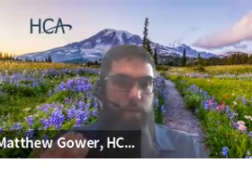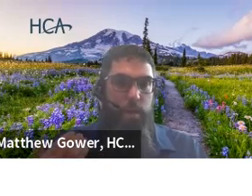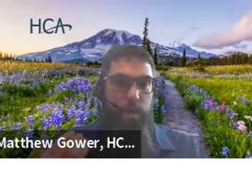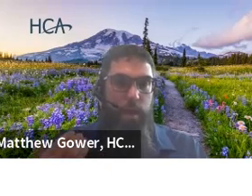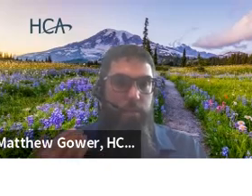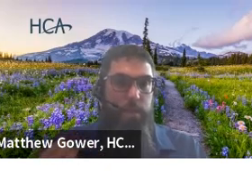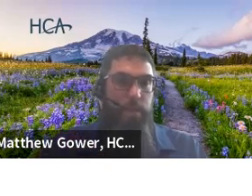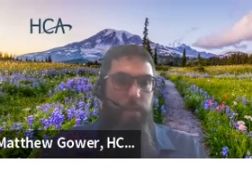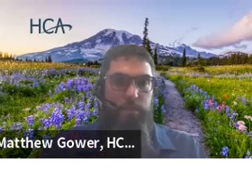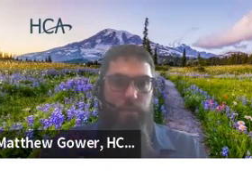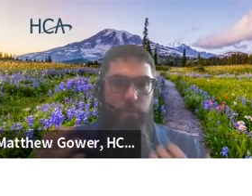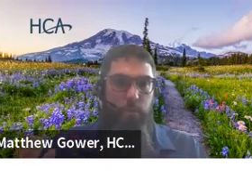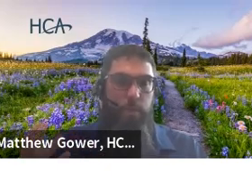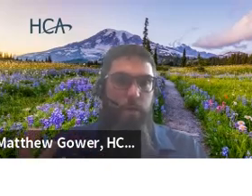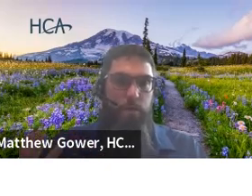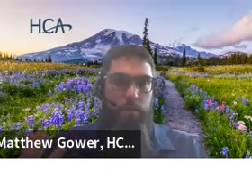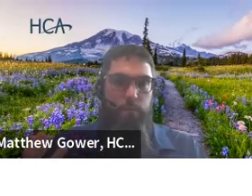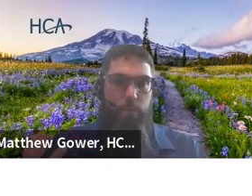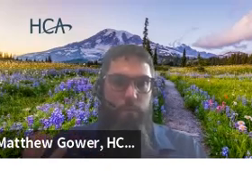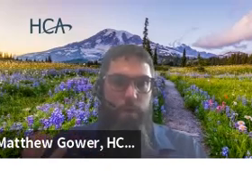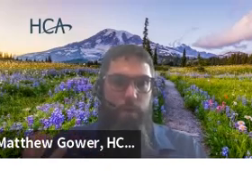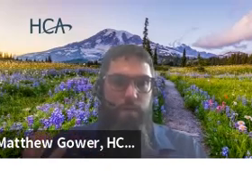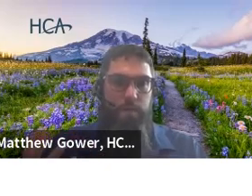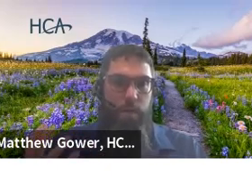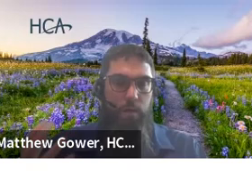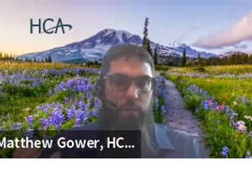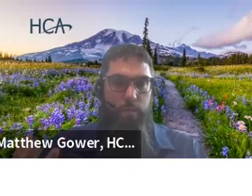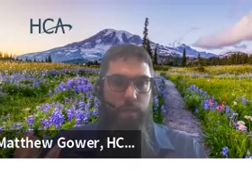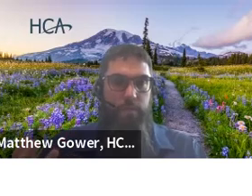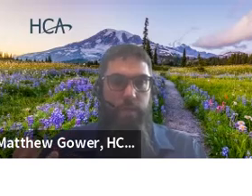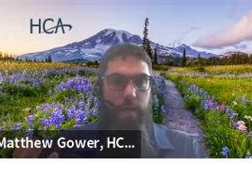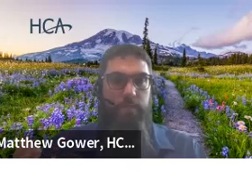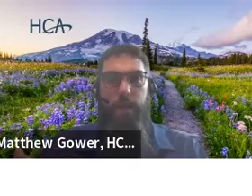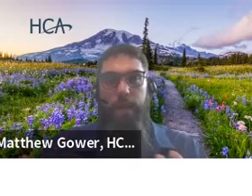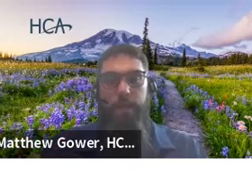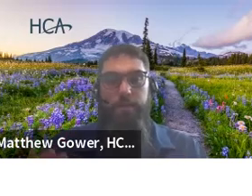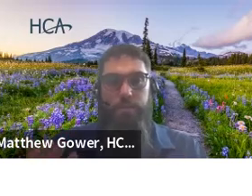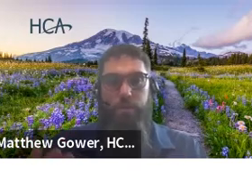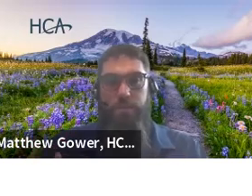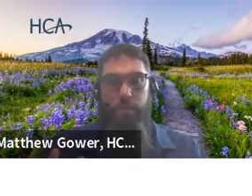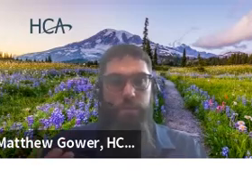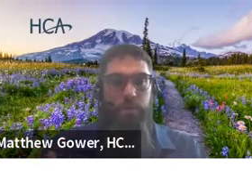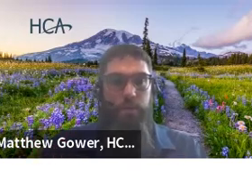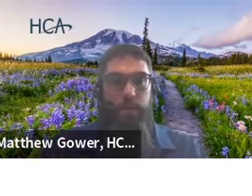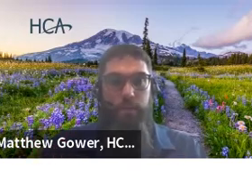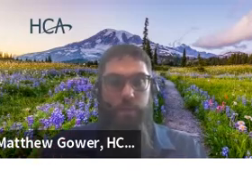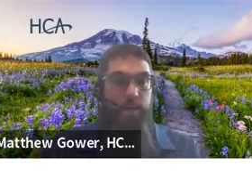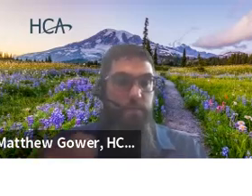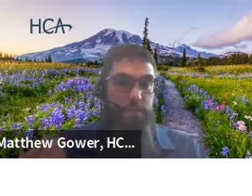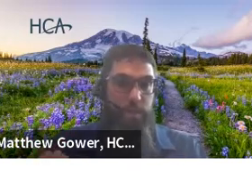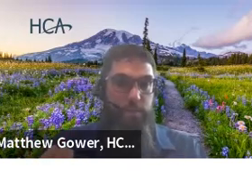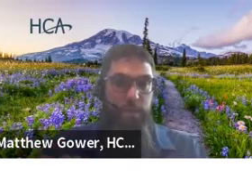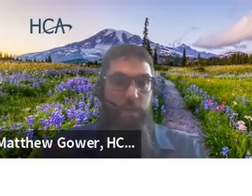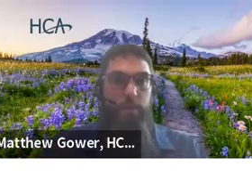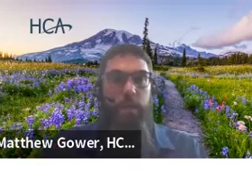we need. And so the full bar is everything we have, and it just shows the ratio of how much we have